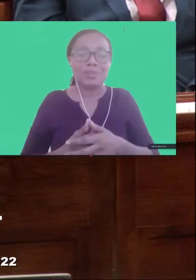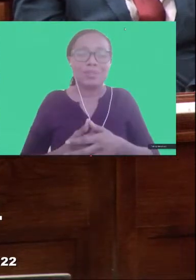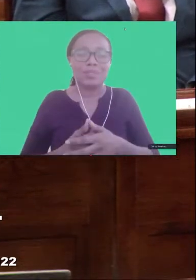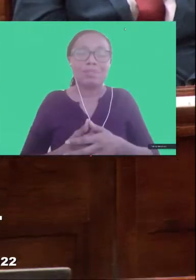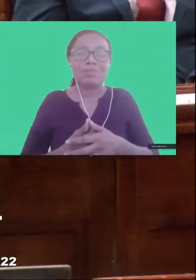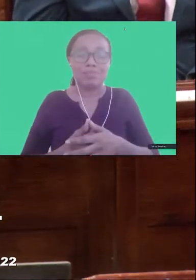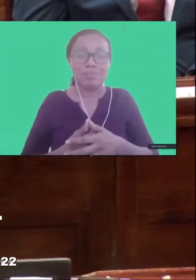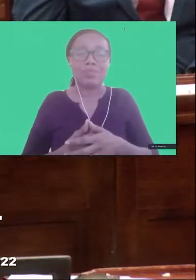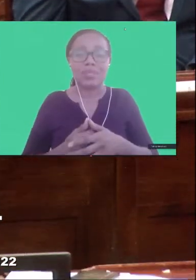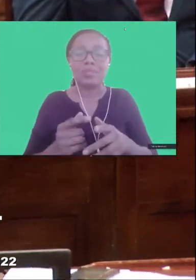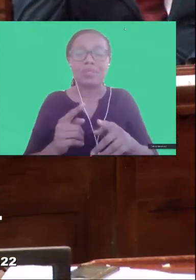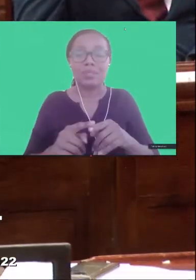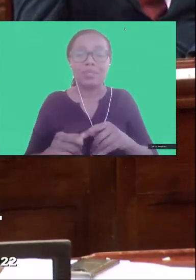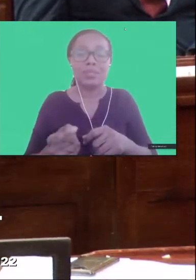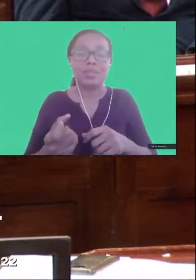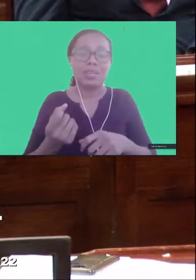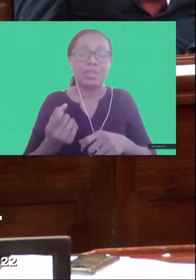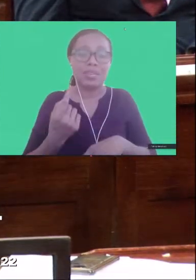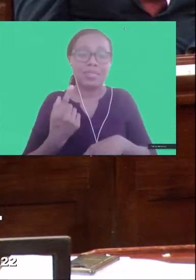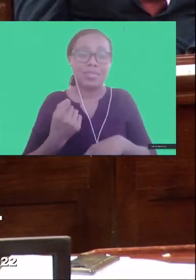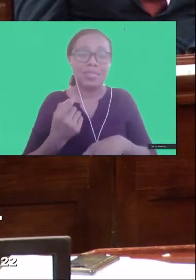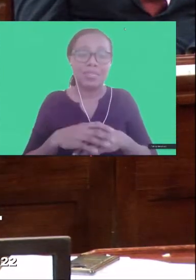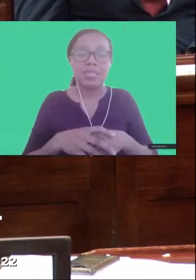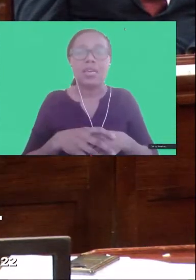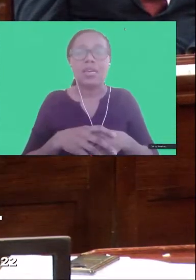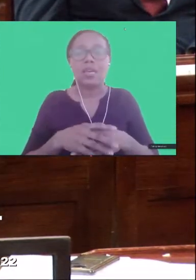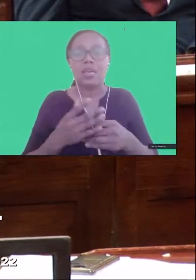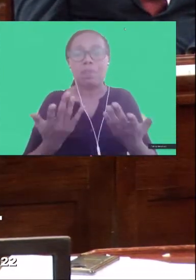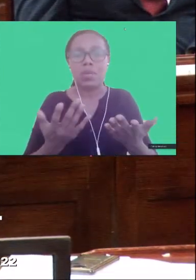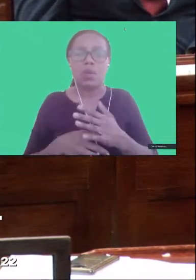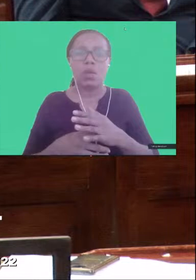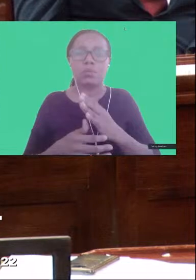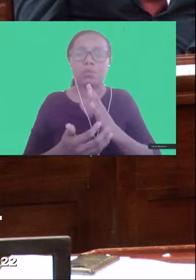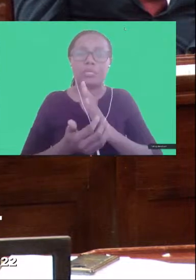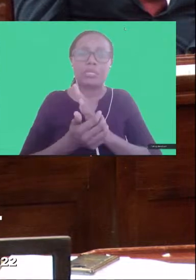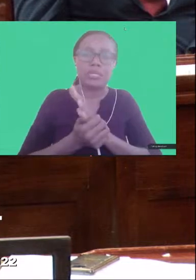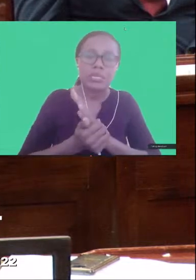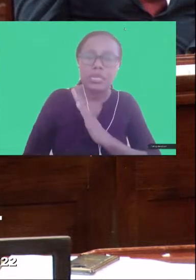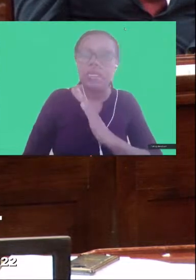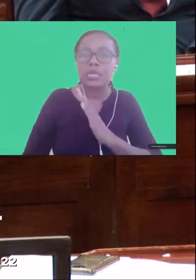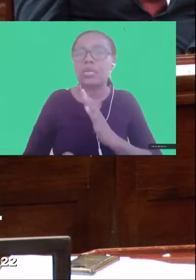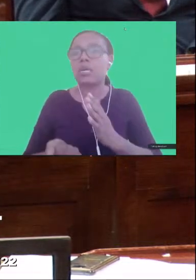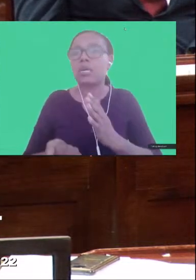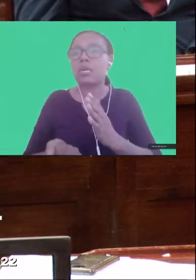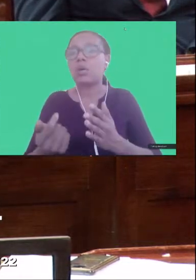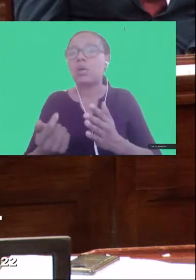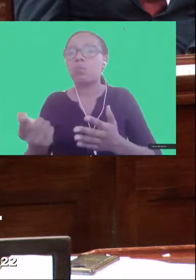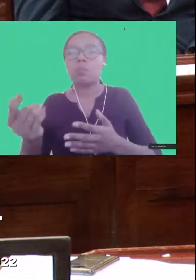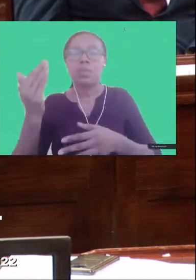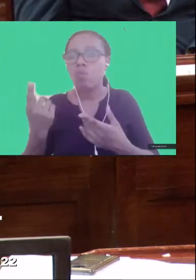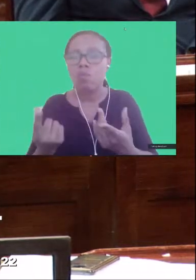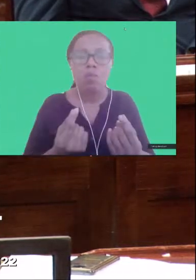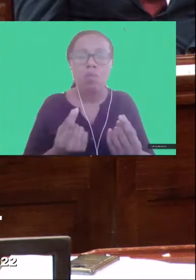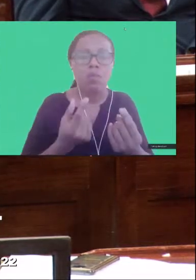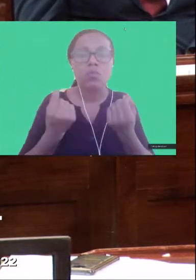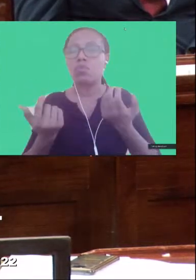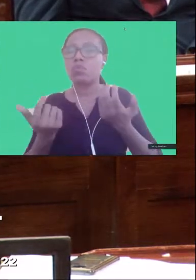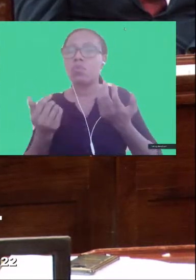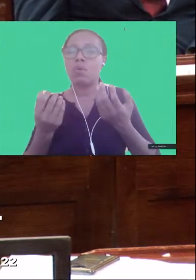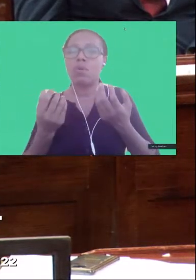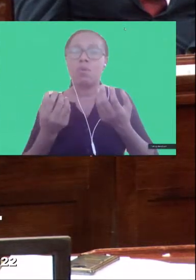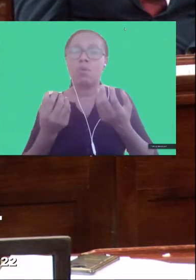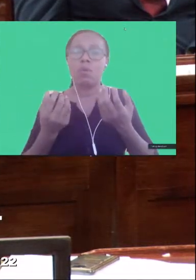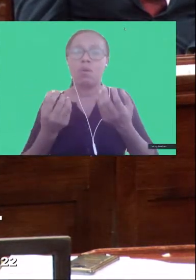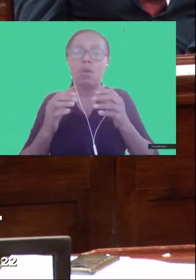skills and some consultancies and professional services. But you're asking for $34 million, I think it is,